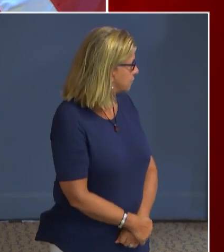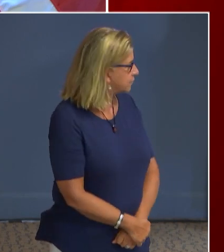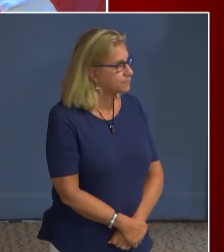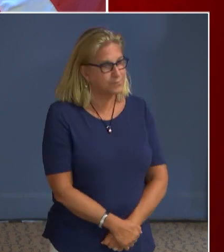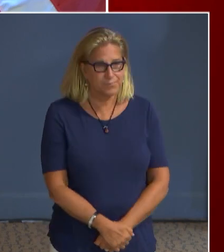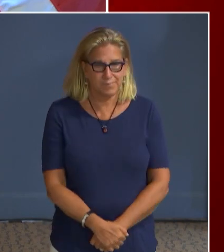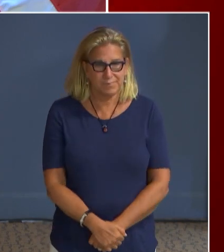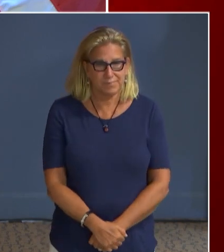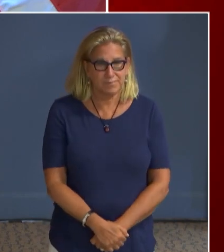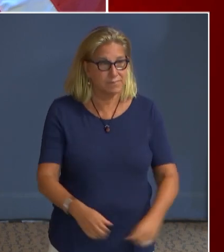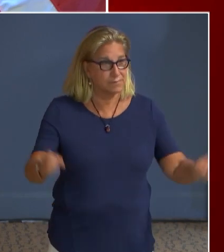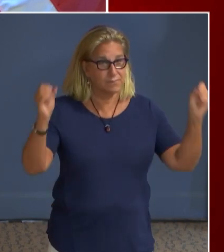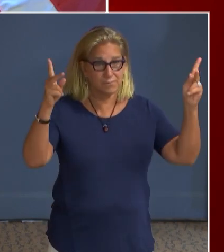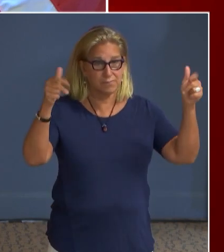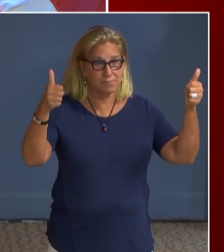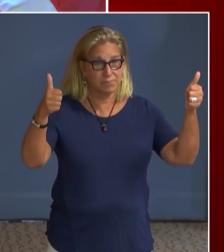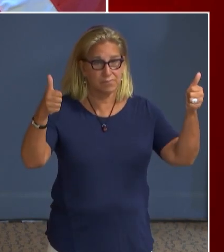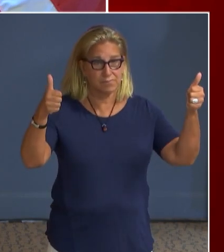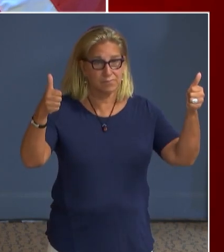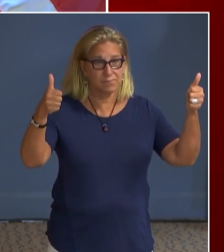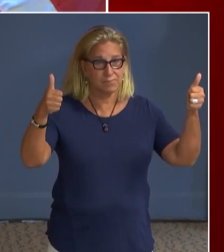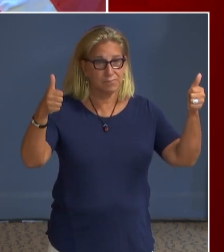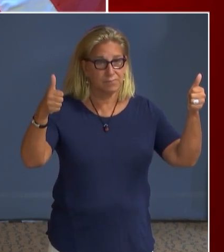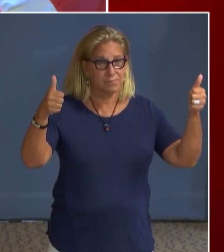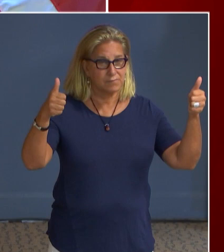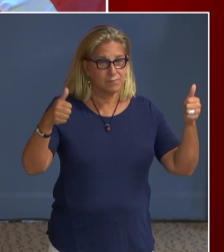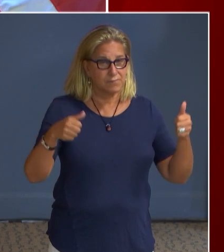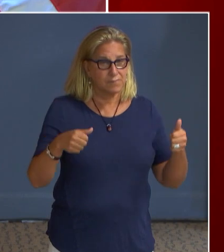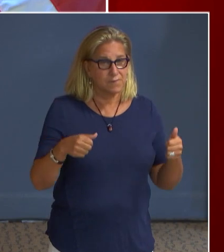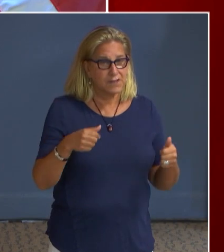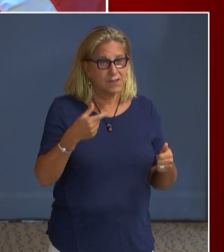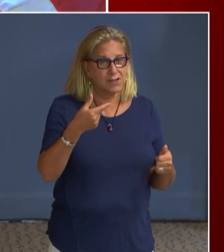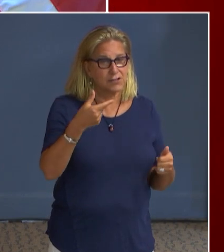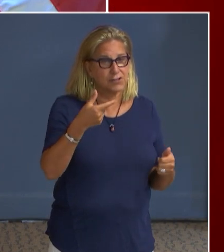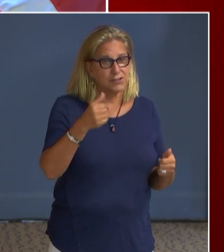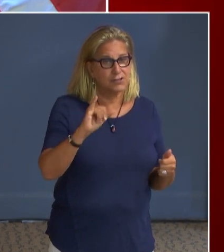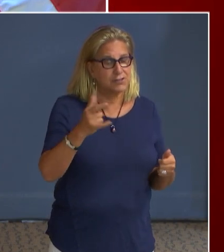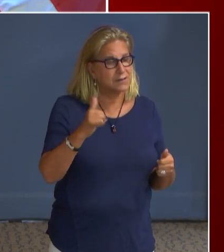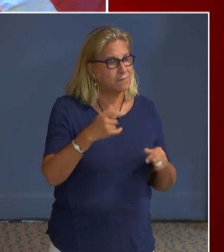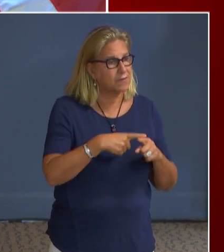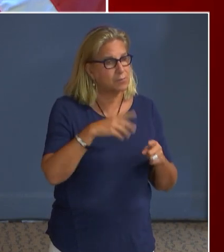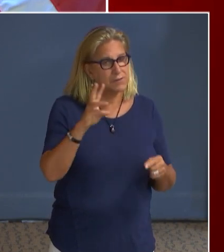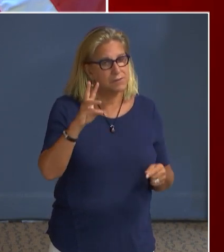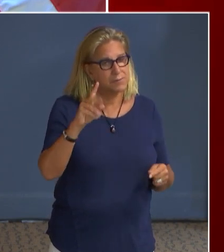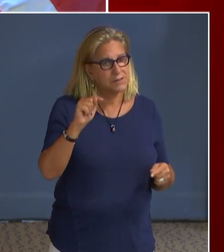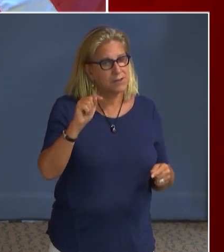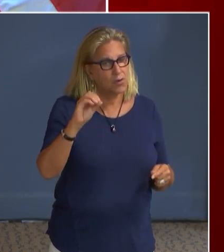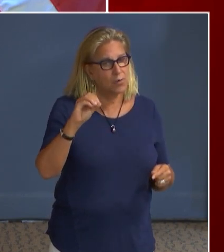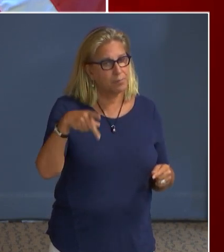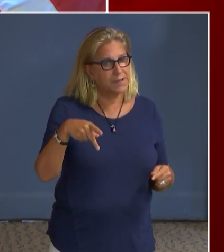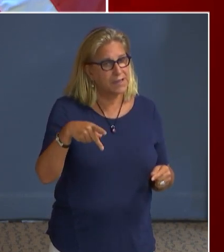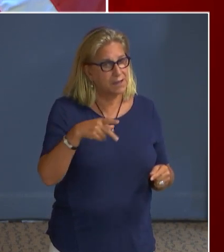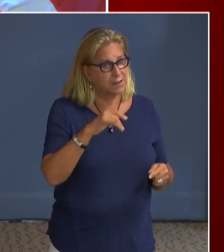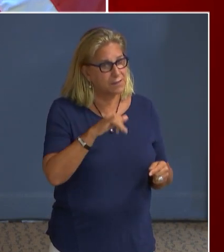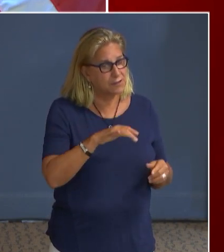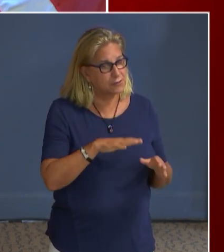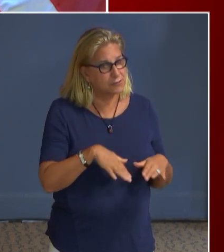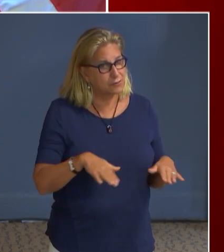Okay, yes. Judy Barnett, WTOP News. Is that child diagnosed with monkeypox? Are they in DC? Do we know their location?